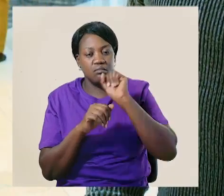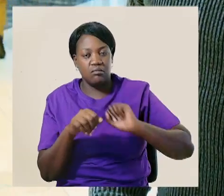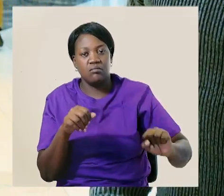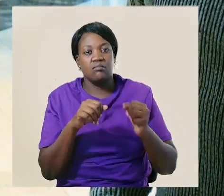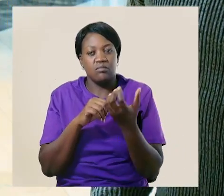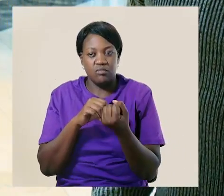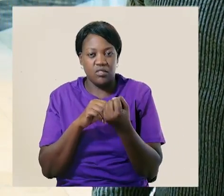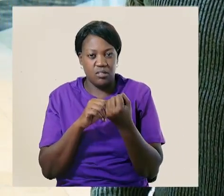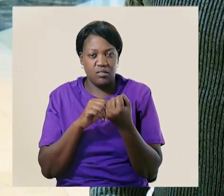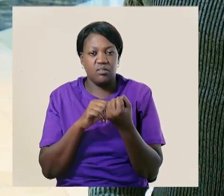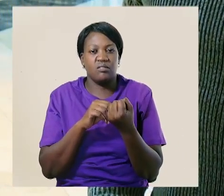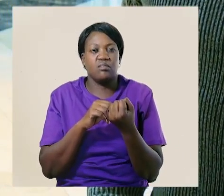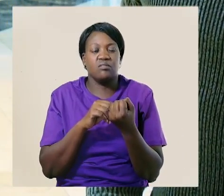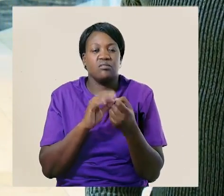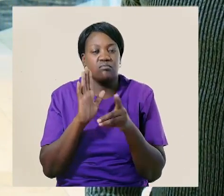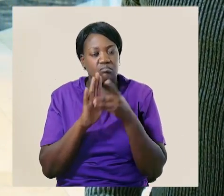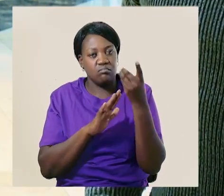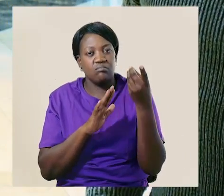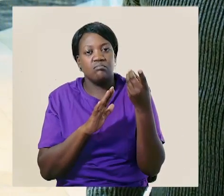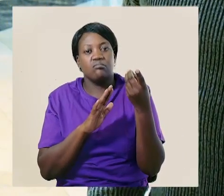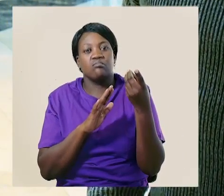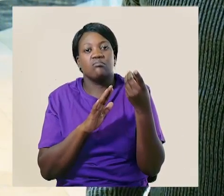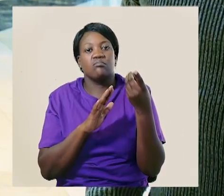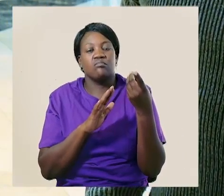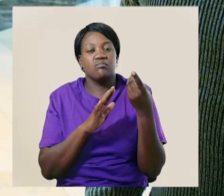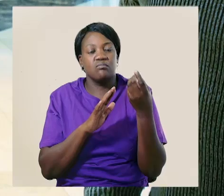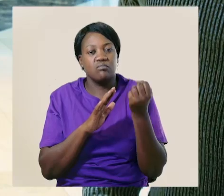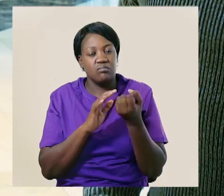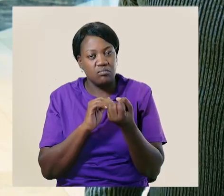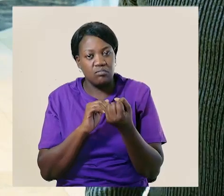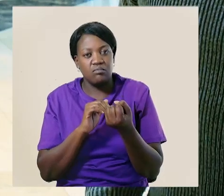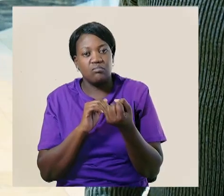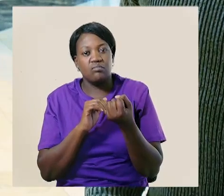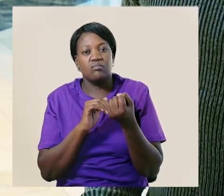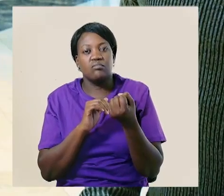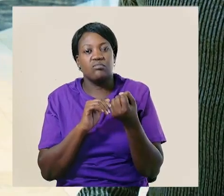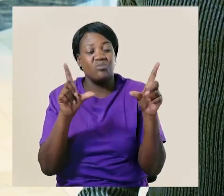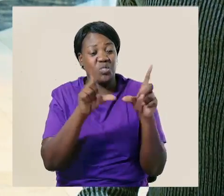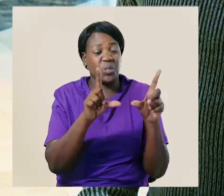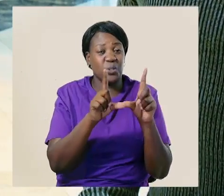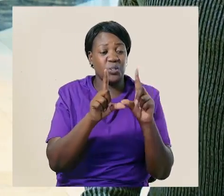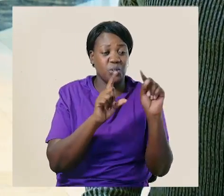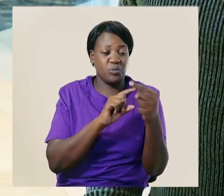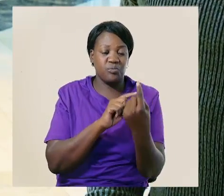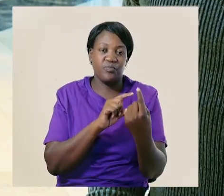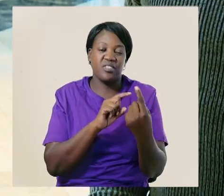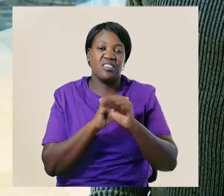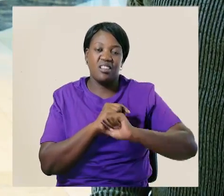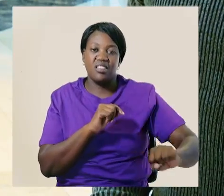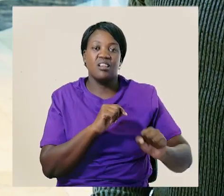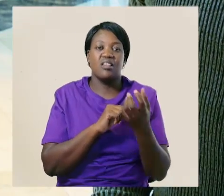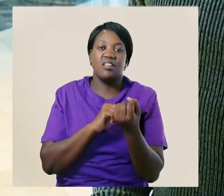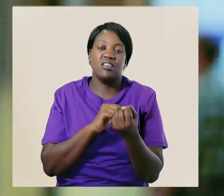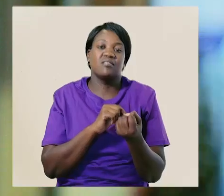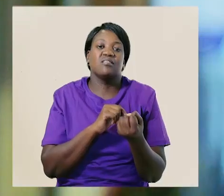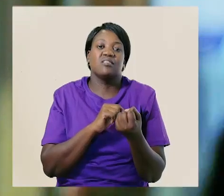to develop this country, given the fact of how many unutilized land we have, given even just around Windhoek as well. So yeah, I do think that we have a